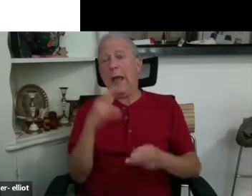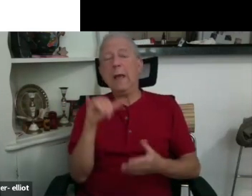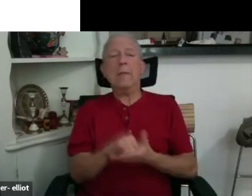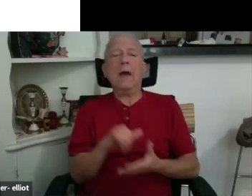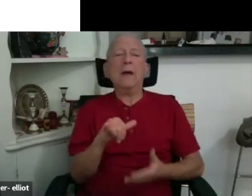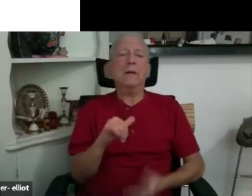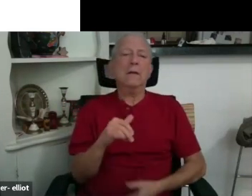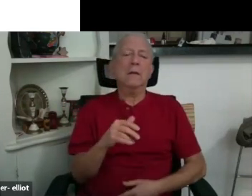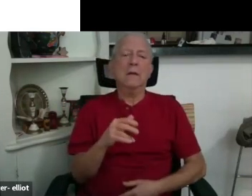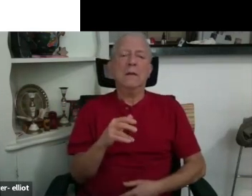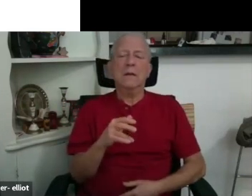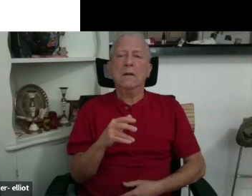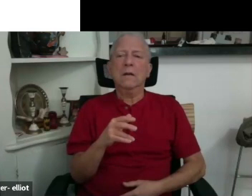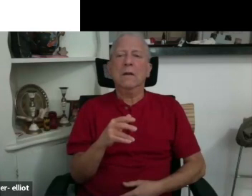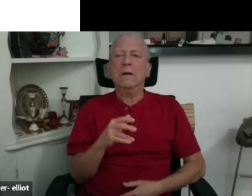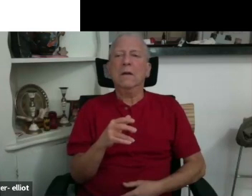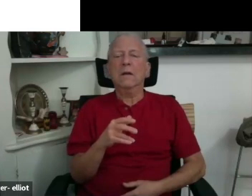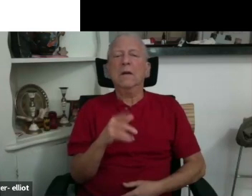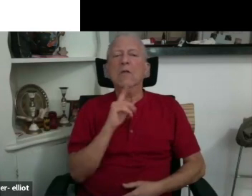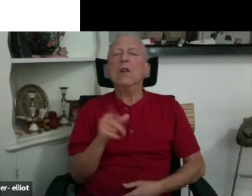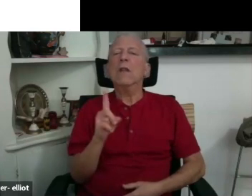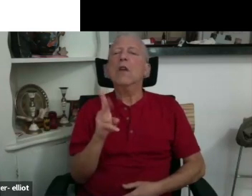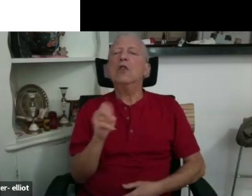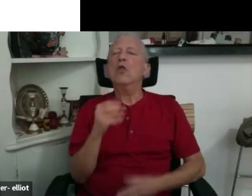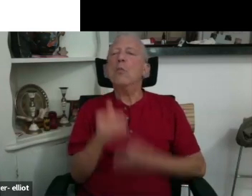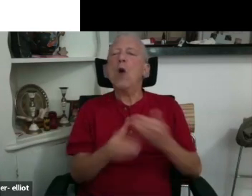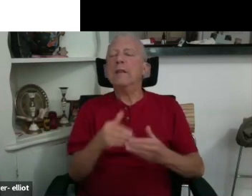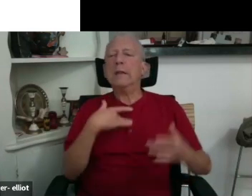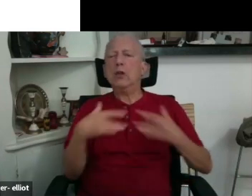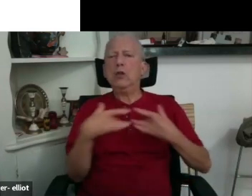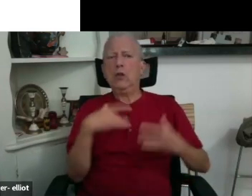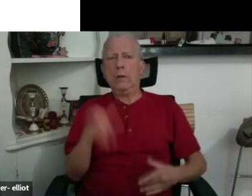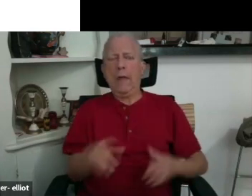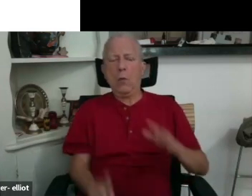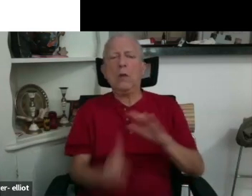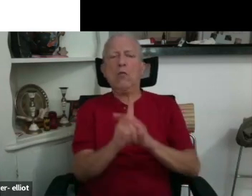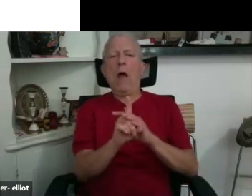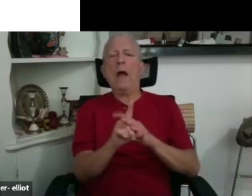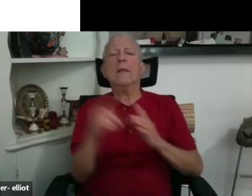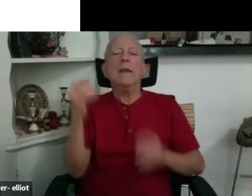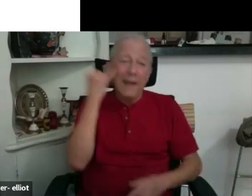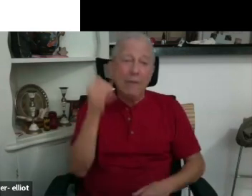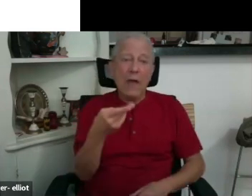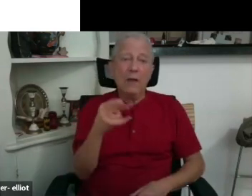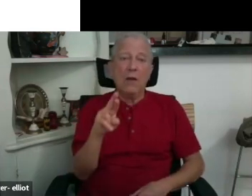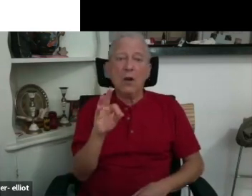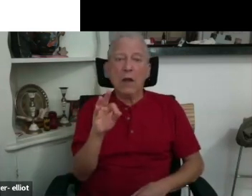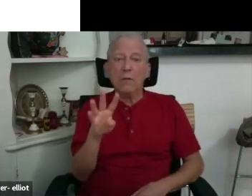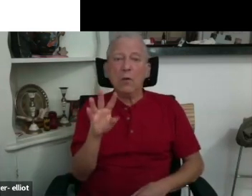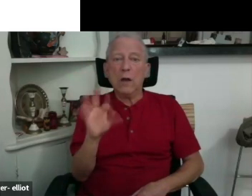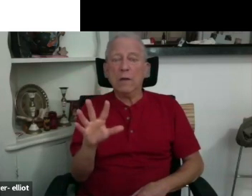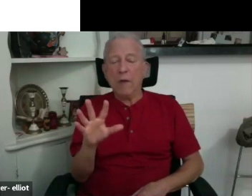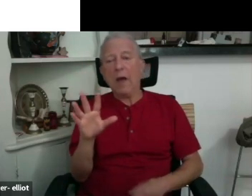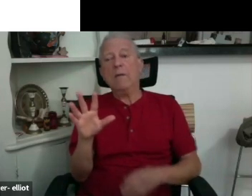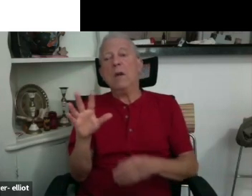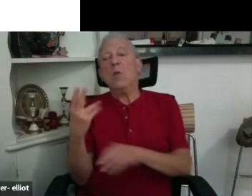of real like due process concerns that would arise if HR 9495 were used to criminalize